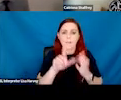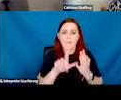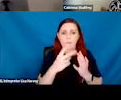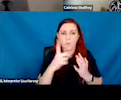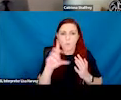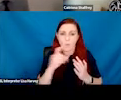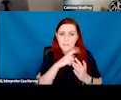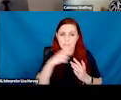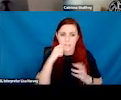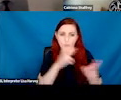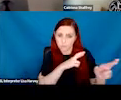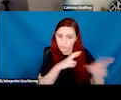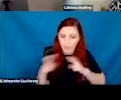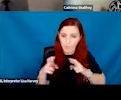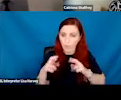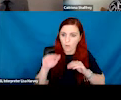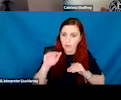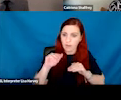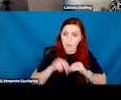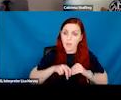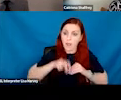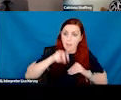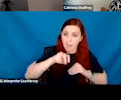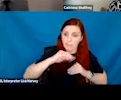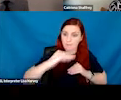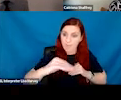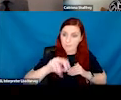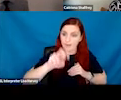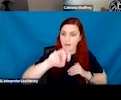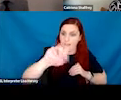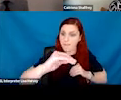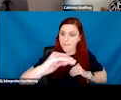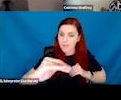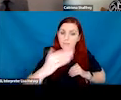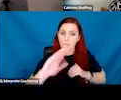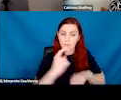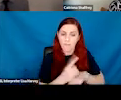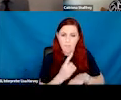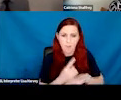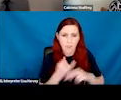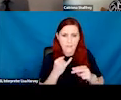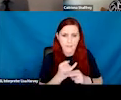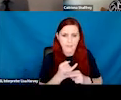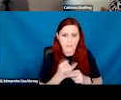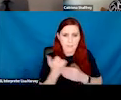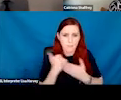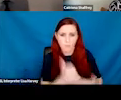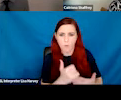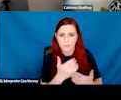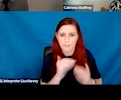regular landings are provided at regular intervals to provide a user with rest. And under the supporting standard